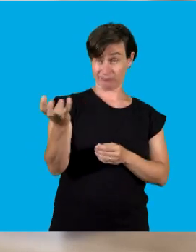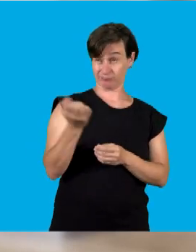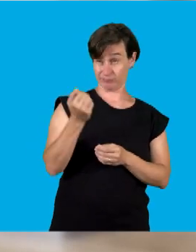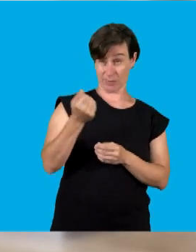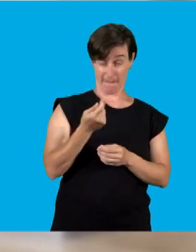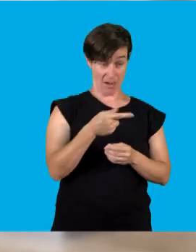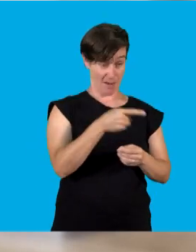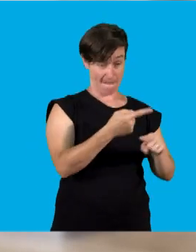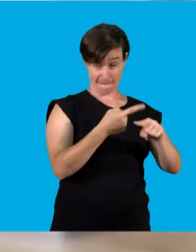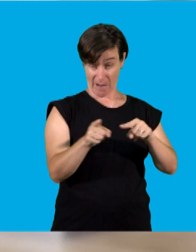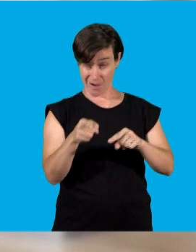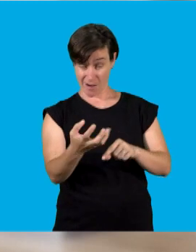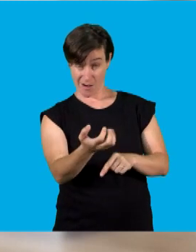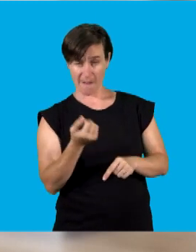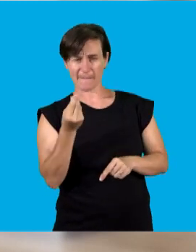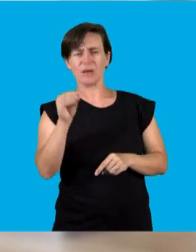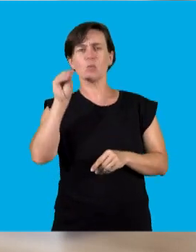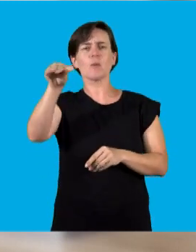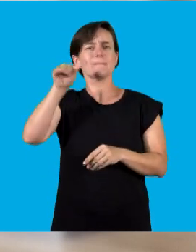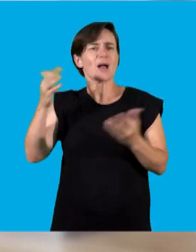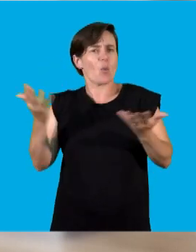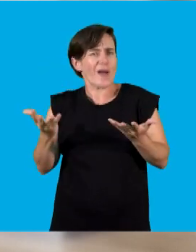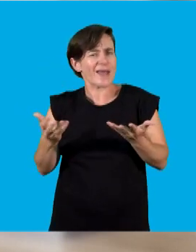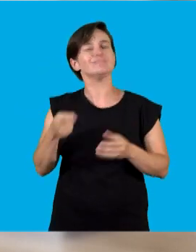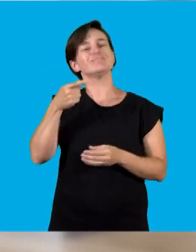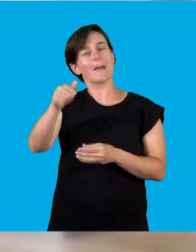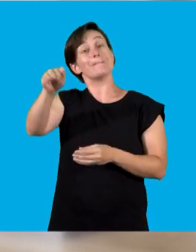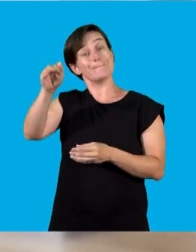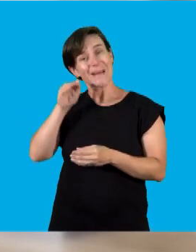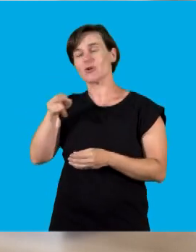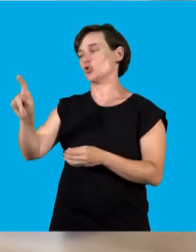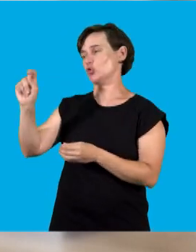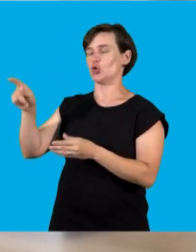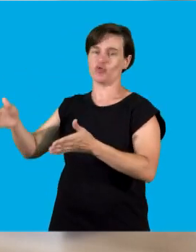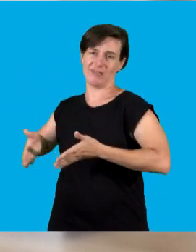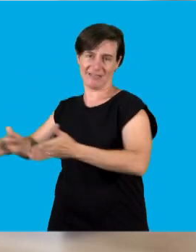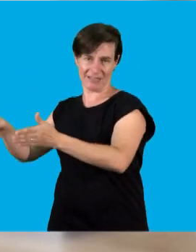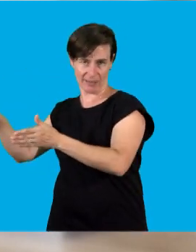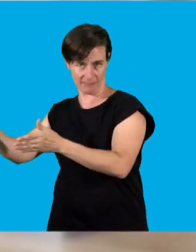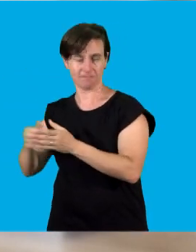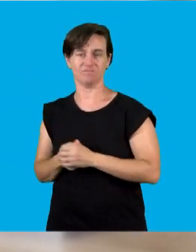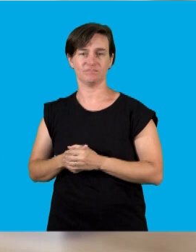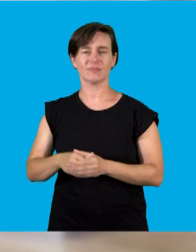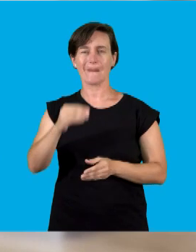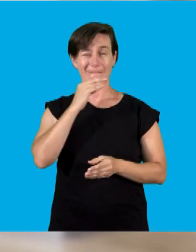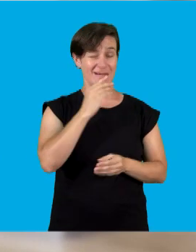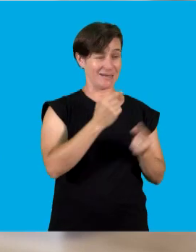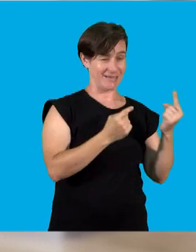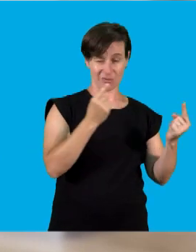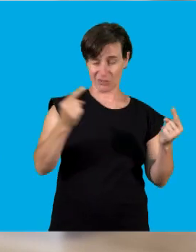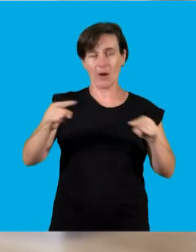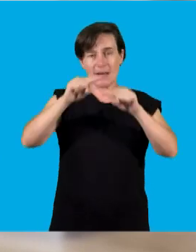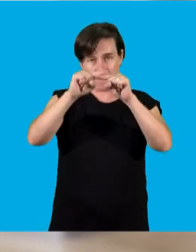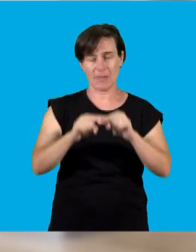bank that money. Where do we find banks? We find banks in the tertiary sector. So all these sectors, they are dependent on